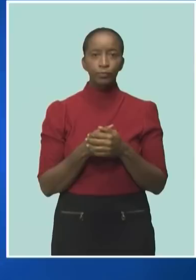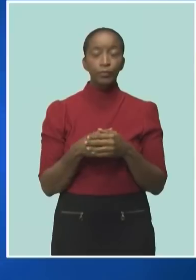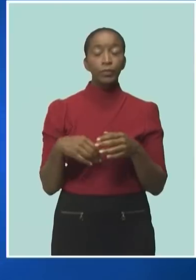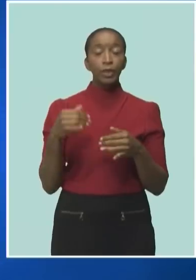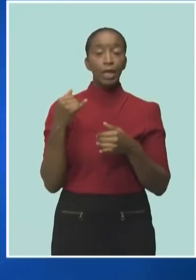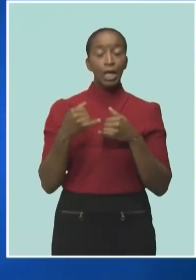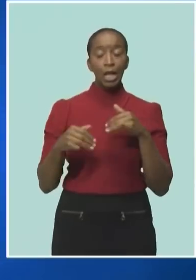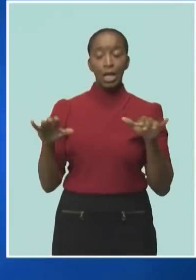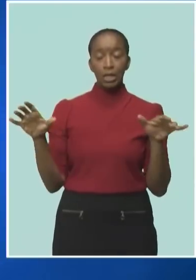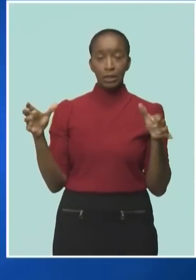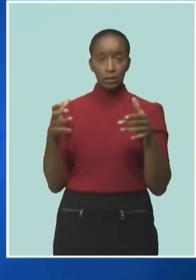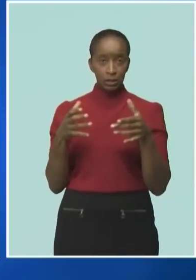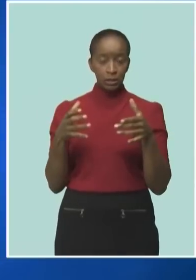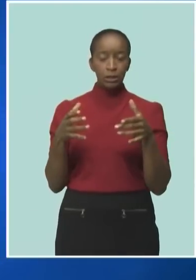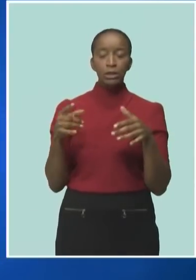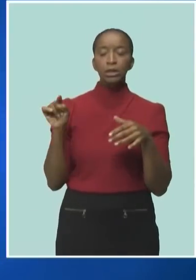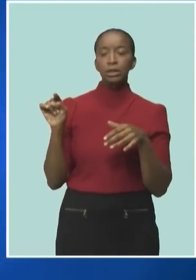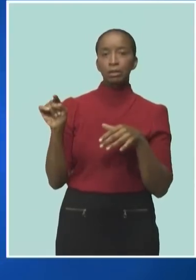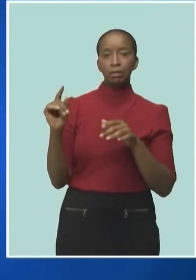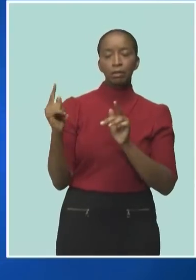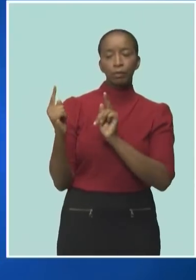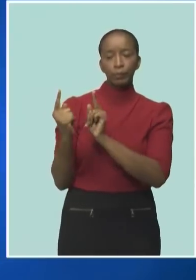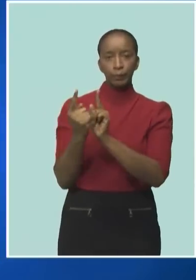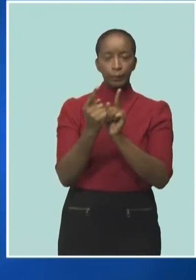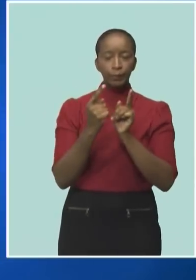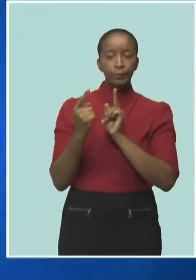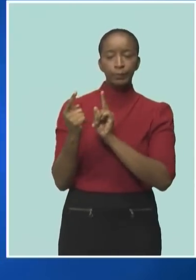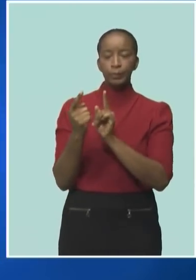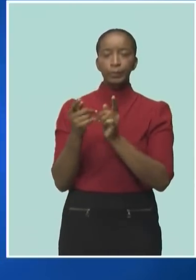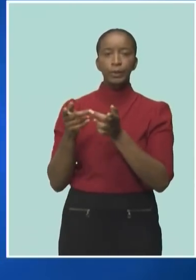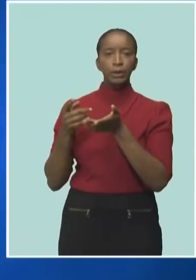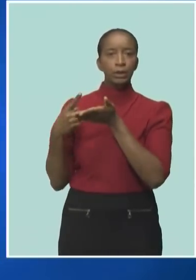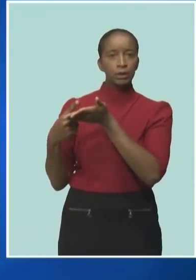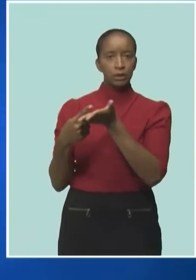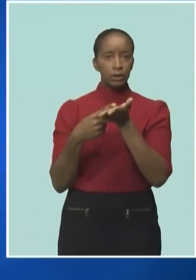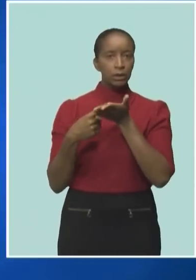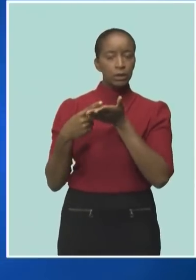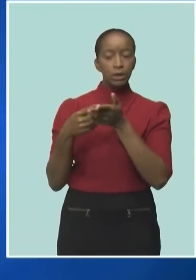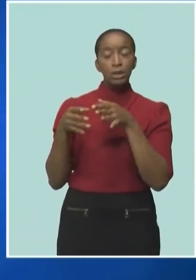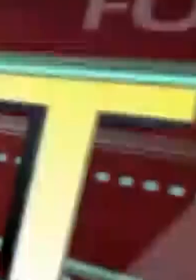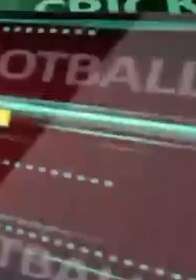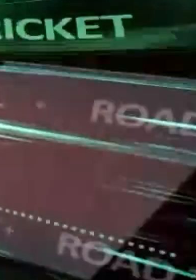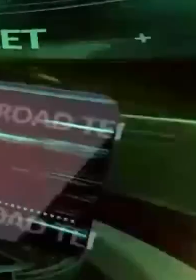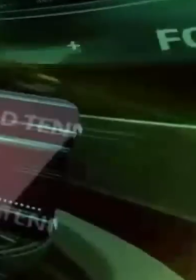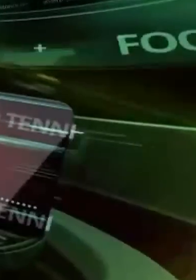travel agents, where they were presented with an overview of our destination.